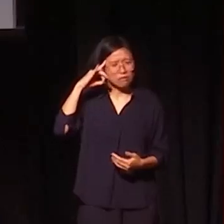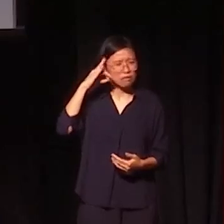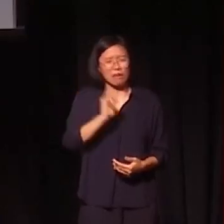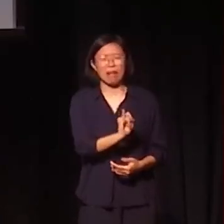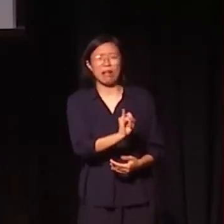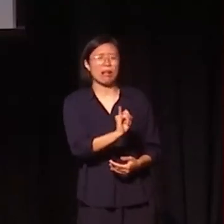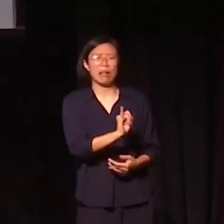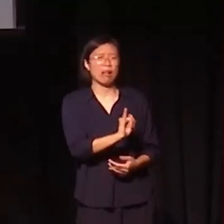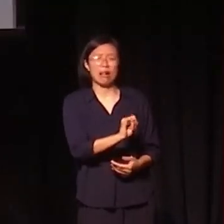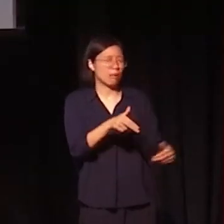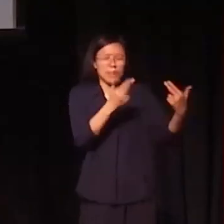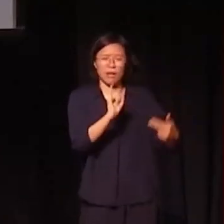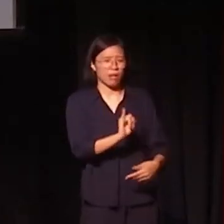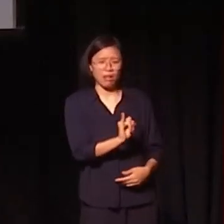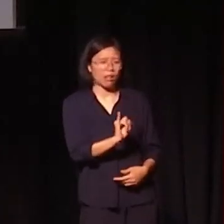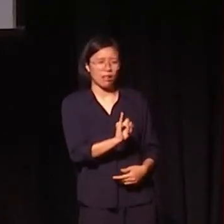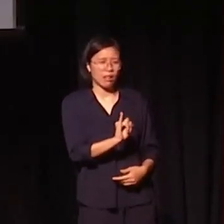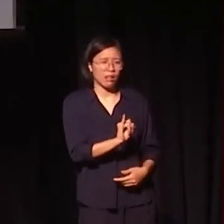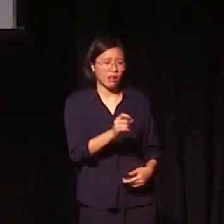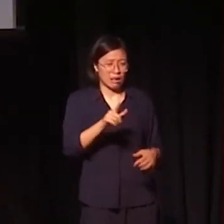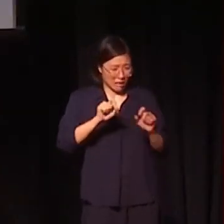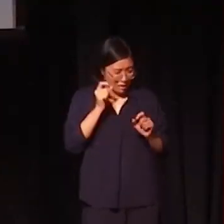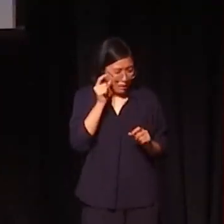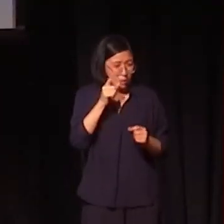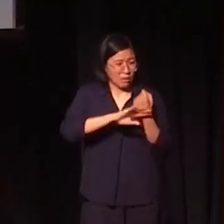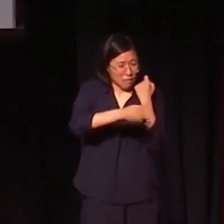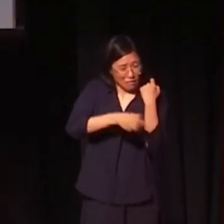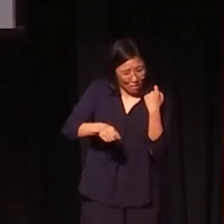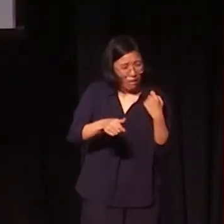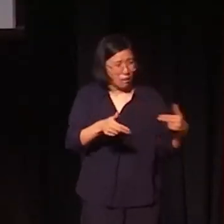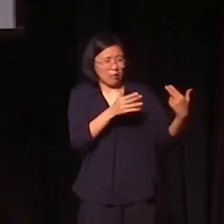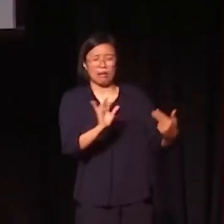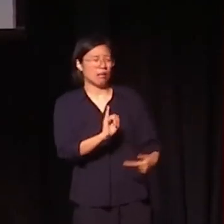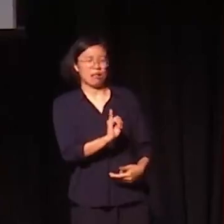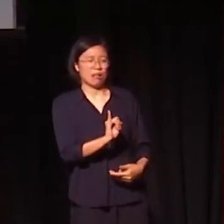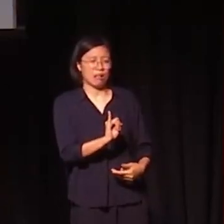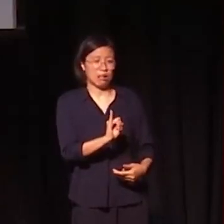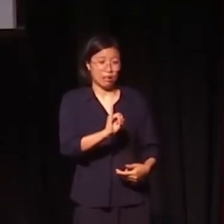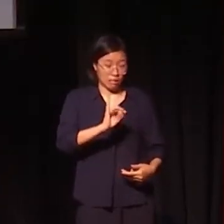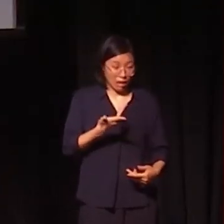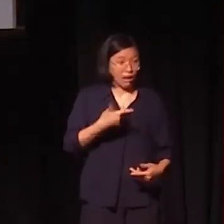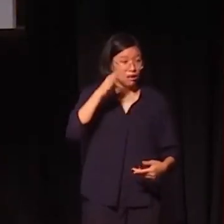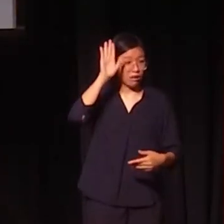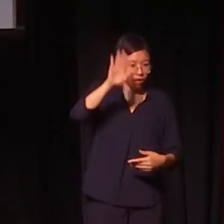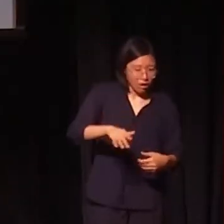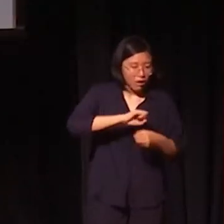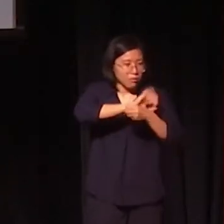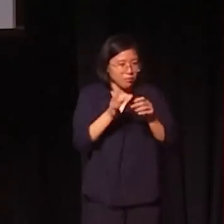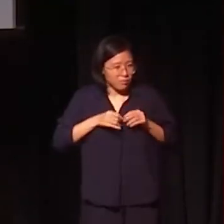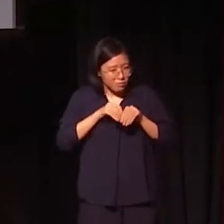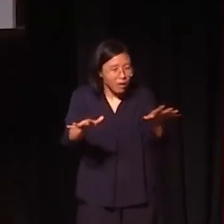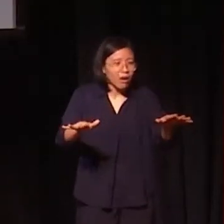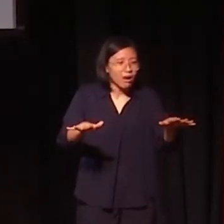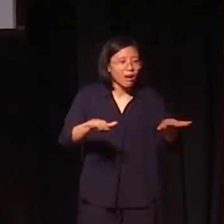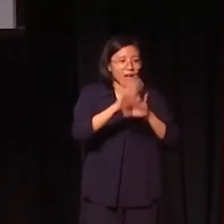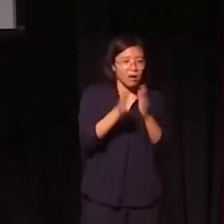can't possibly use video, especially not in courtrooms. And now, as we know, this is, especially since COVID, it's kind of a standard, right? For